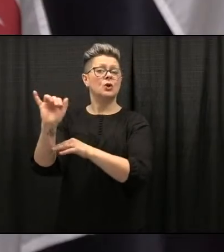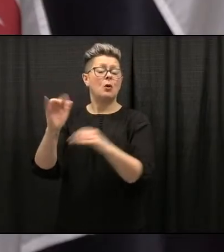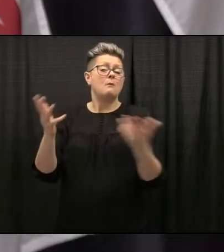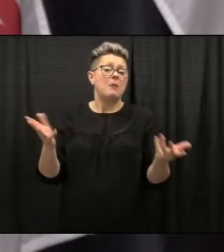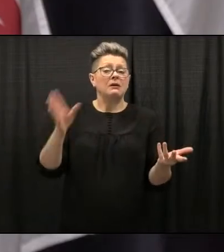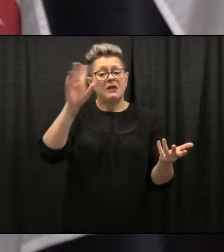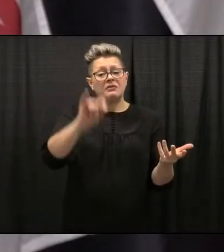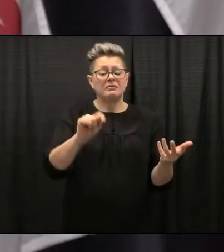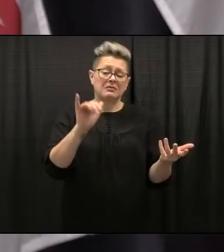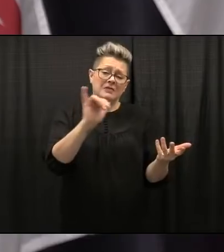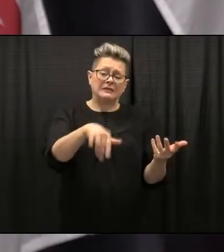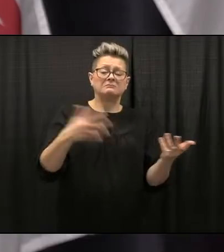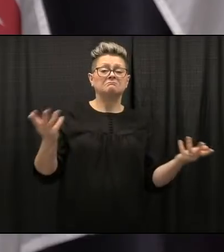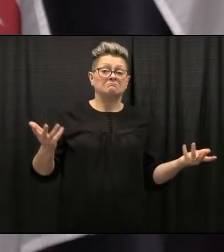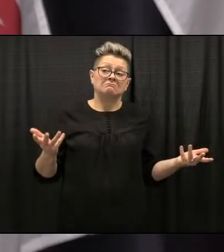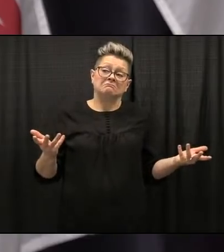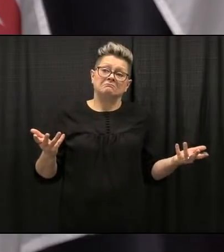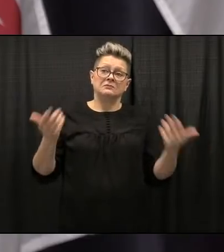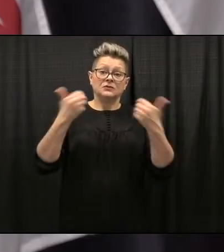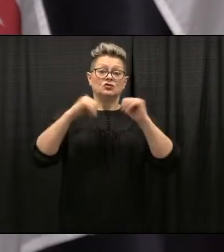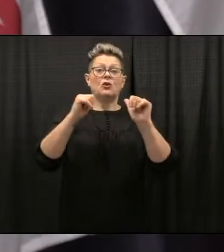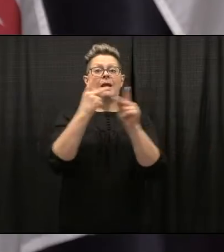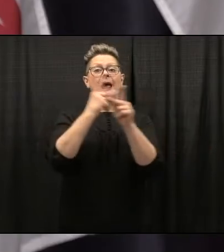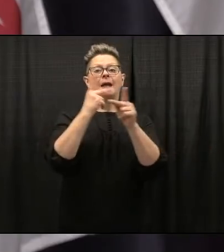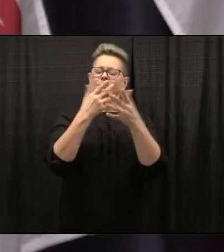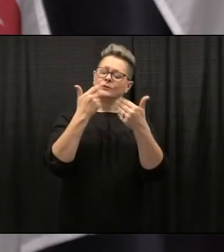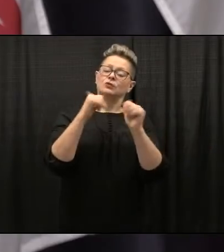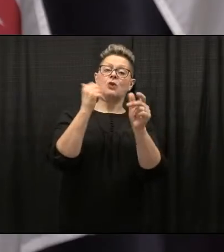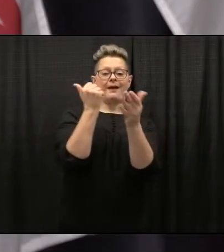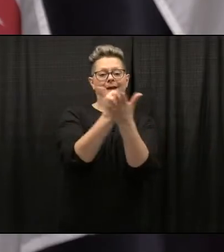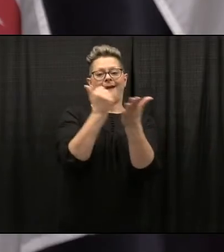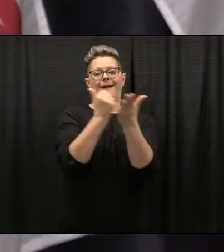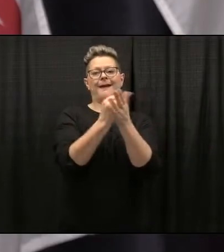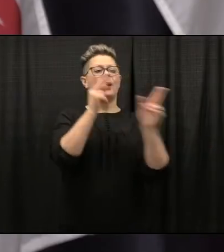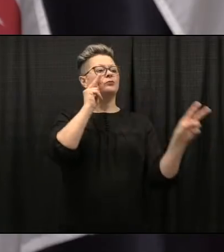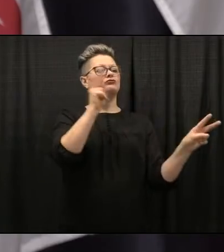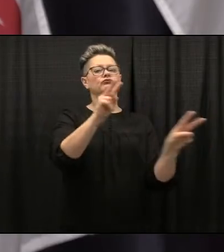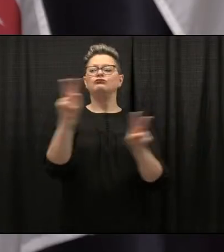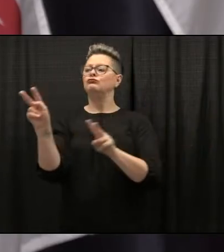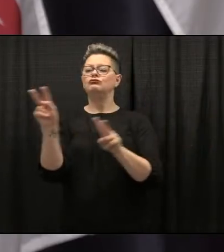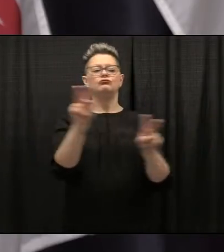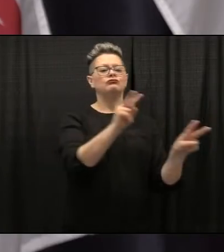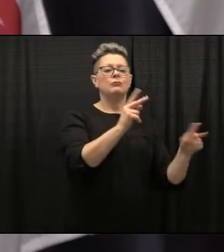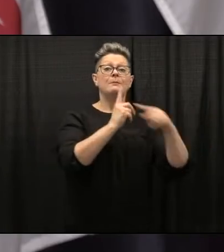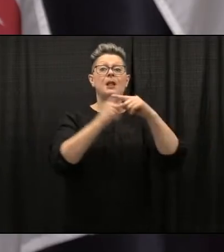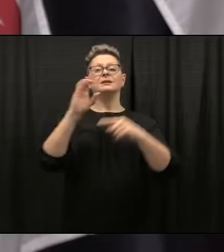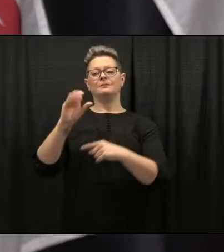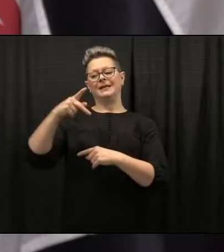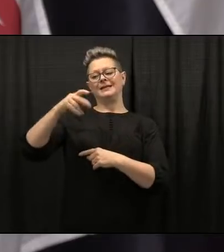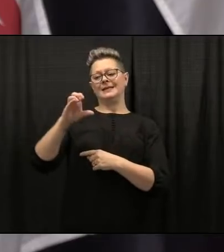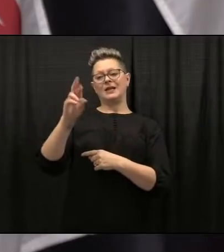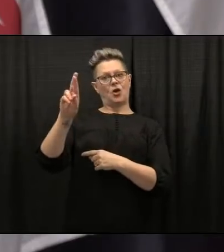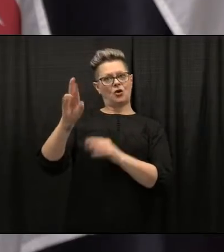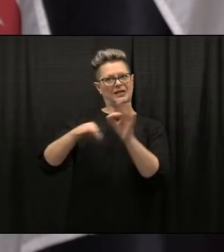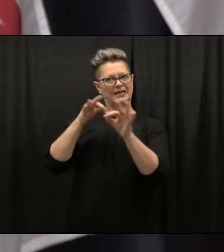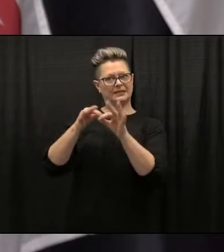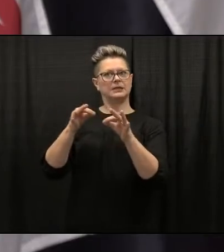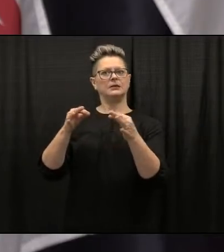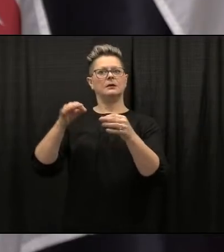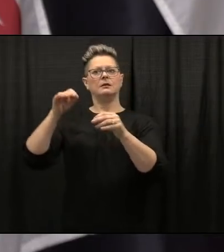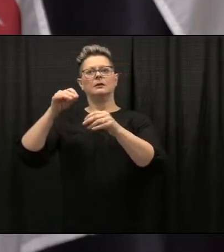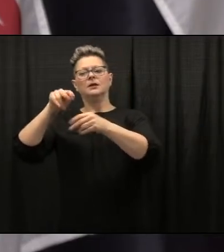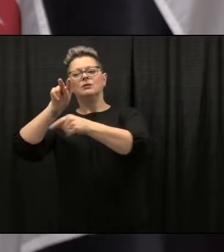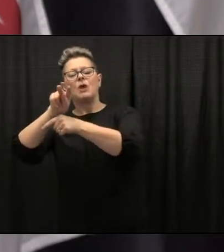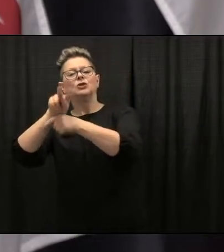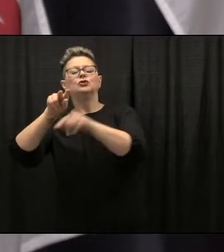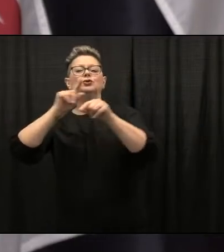tool that we have for surveillance, as well as our PCR testing and monitoring outbreaks and that sort of